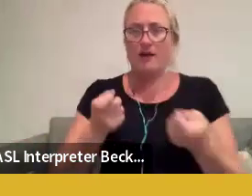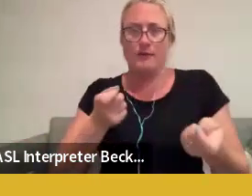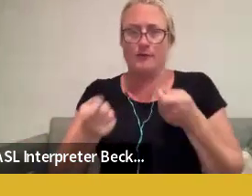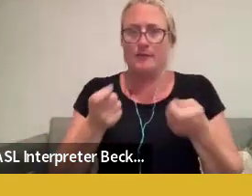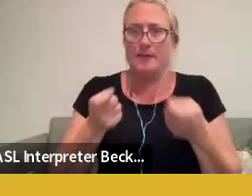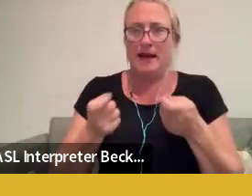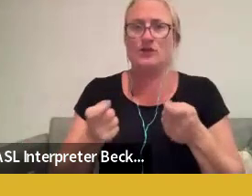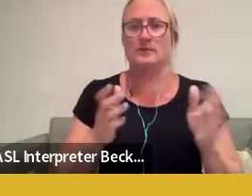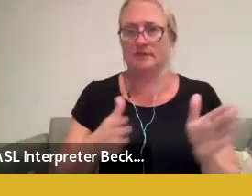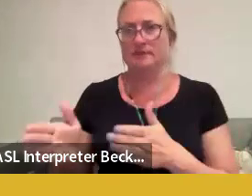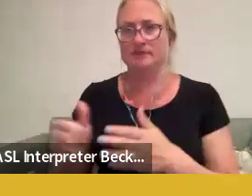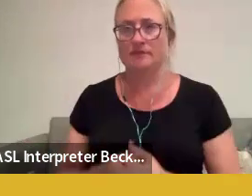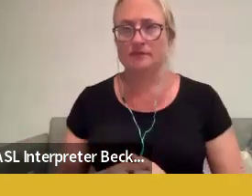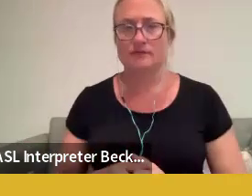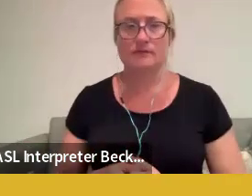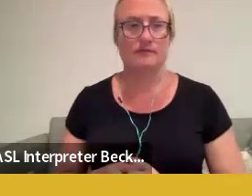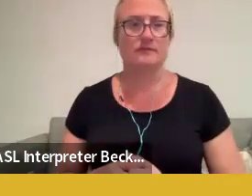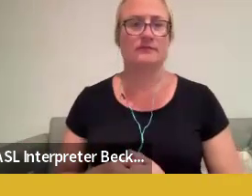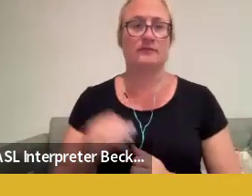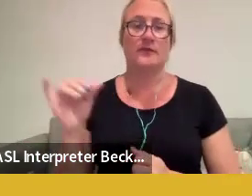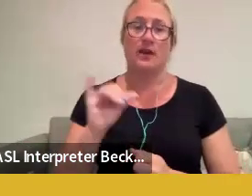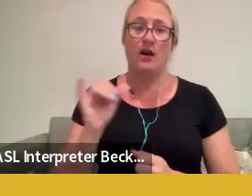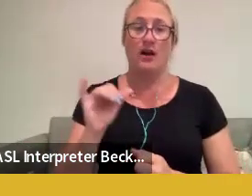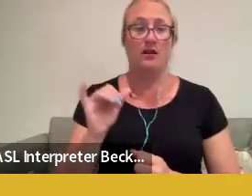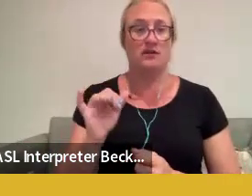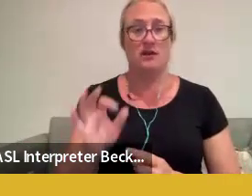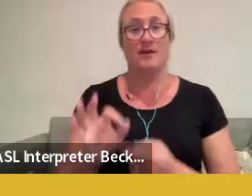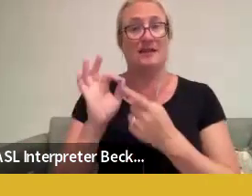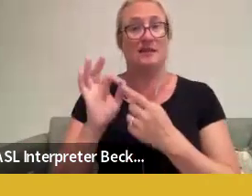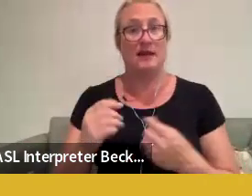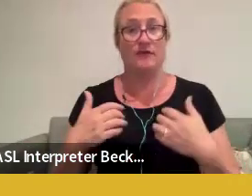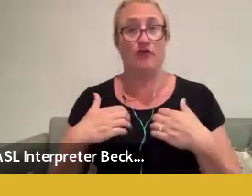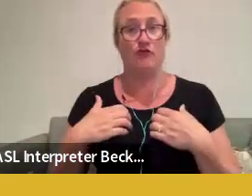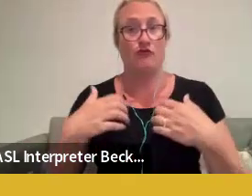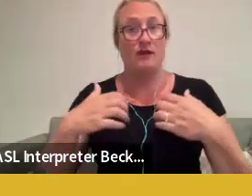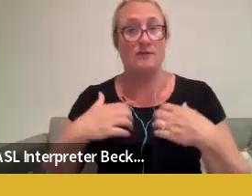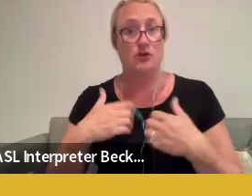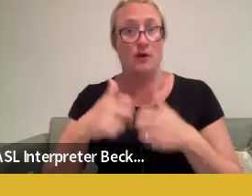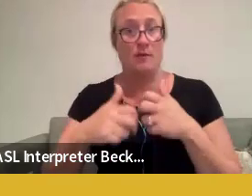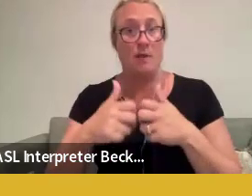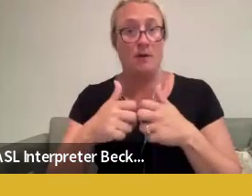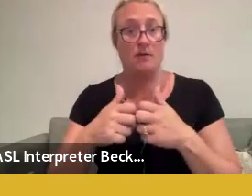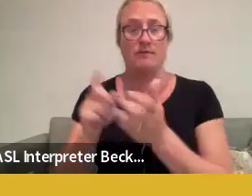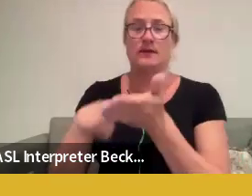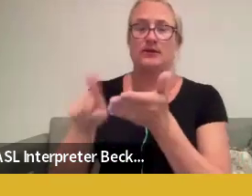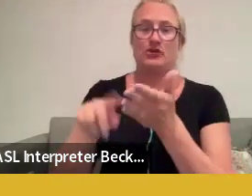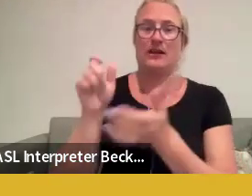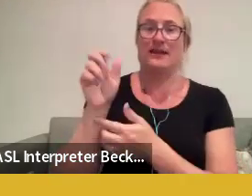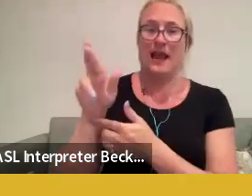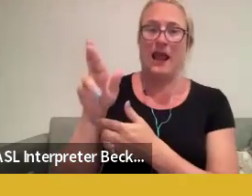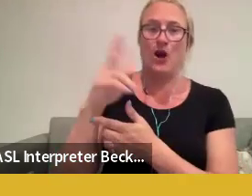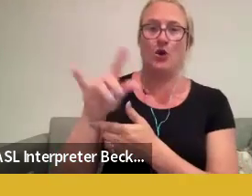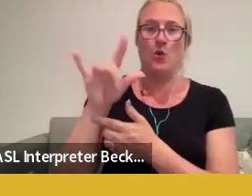management and coping skills. And lastly, especially if you have a respiratory health condition, you want to check the air quality